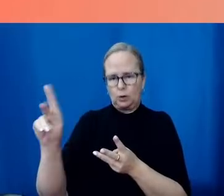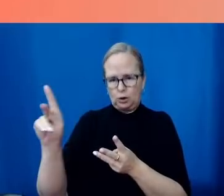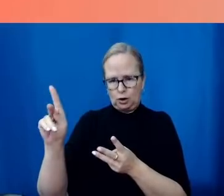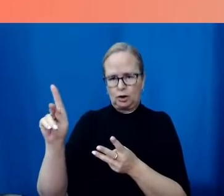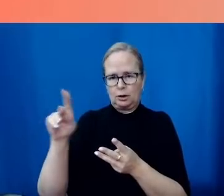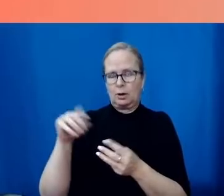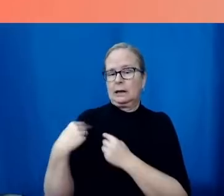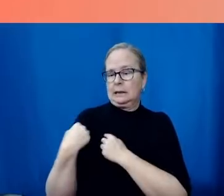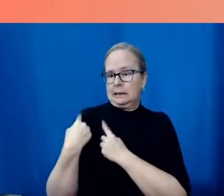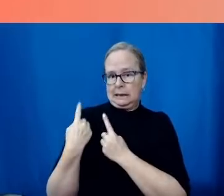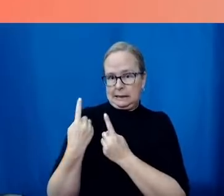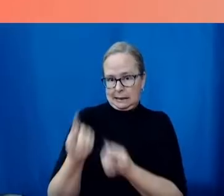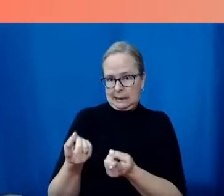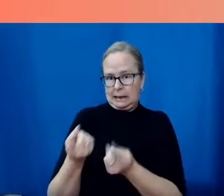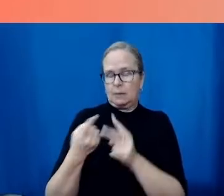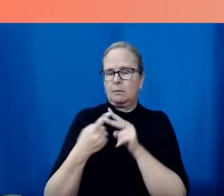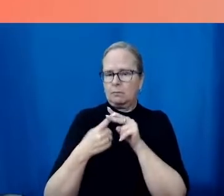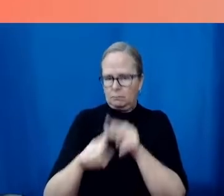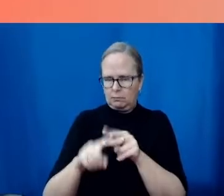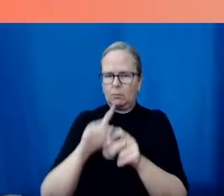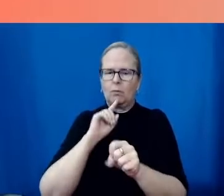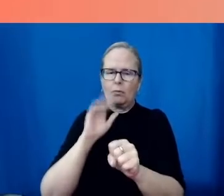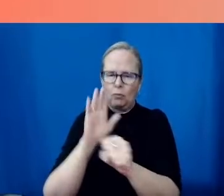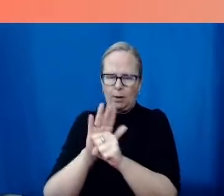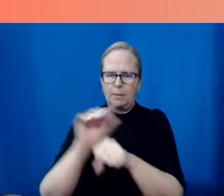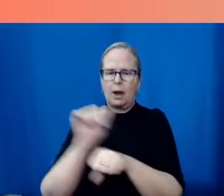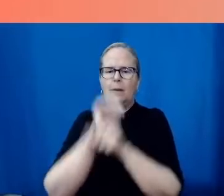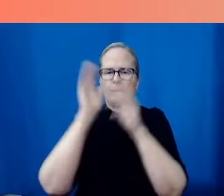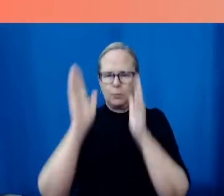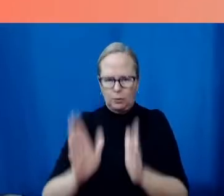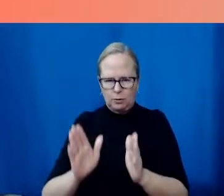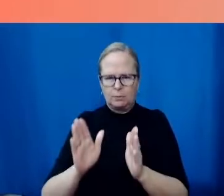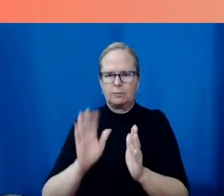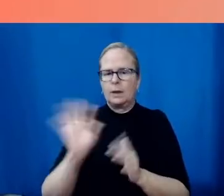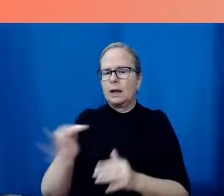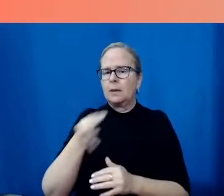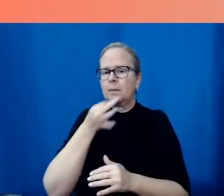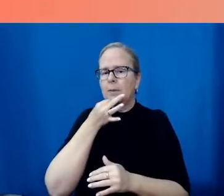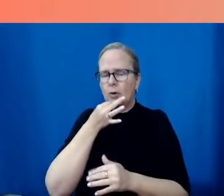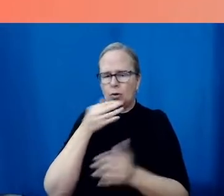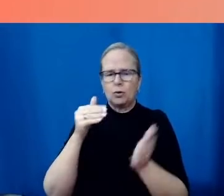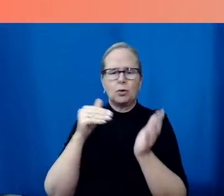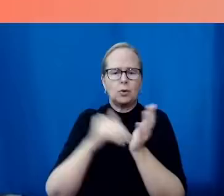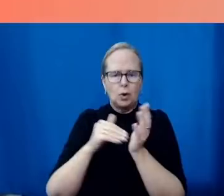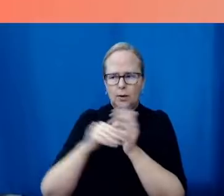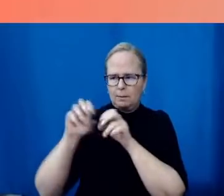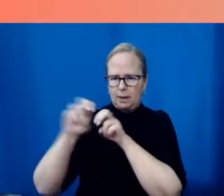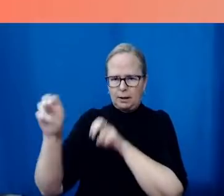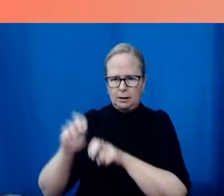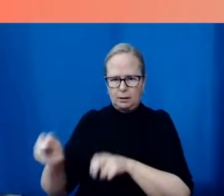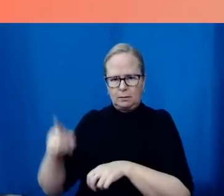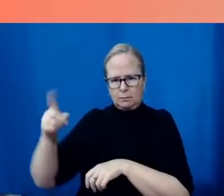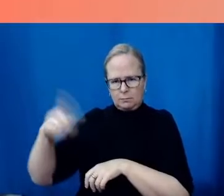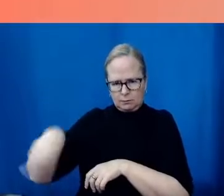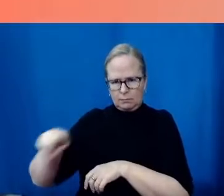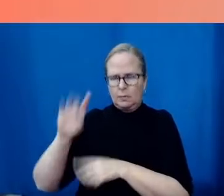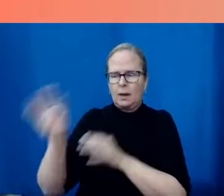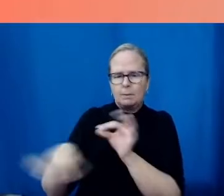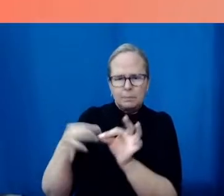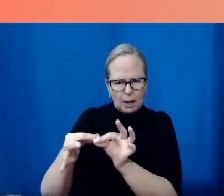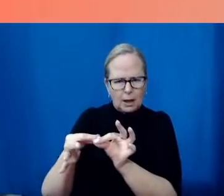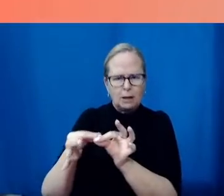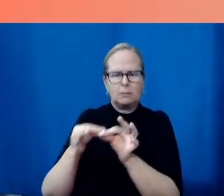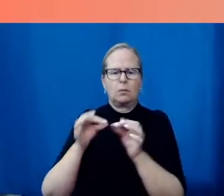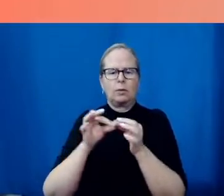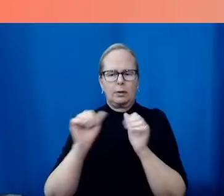Albertans a regular panel of doctors and experts who endeavour to bring timely, accurate updates on the COVID-19 crisis in Alberta. And